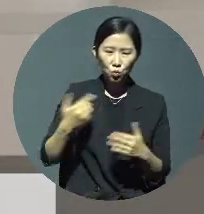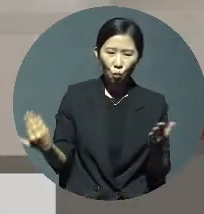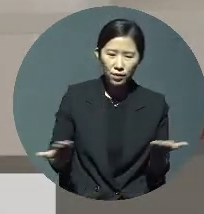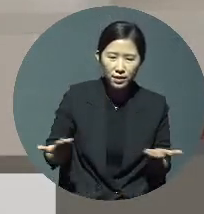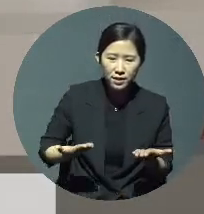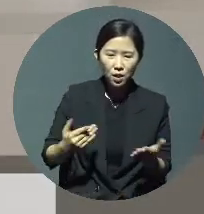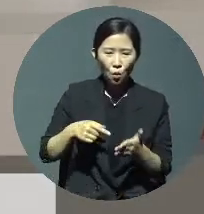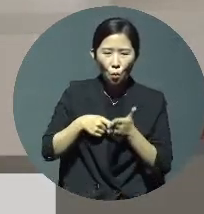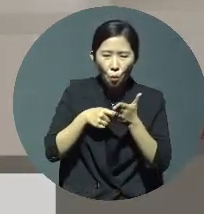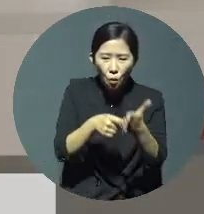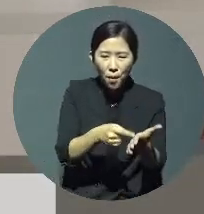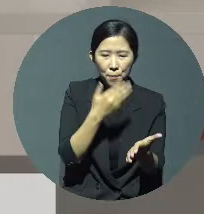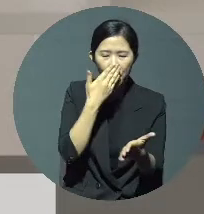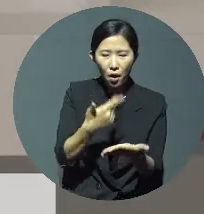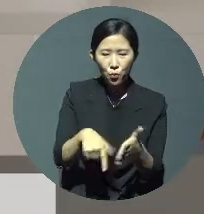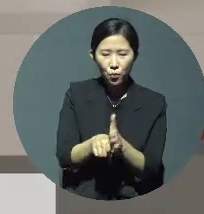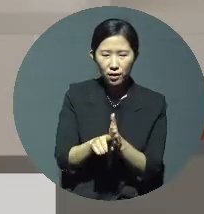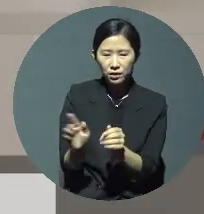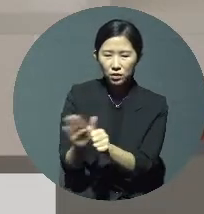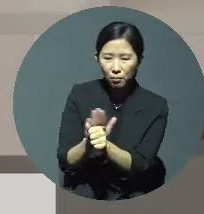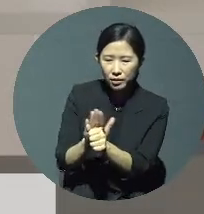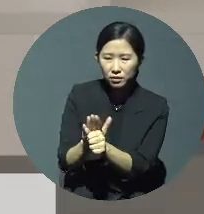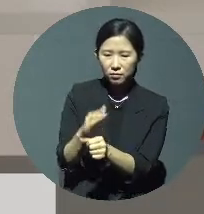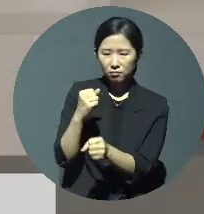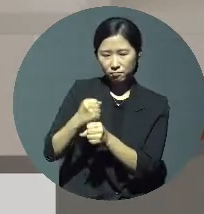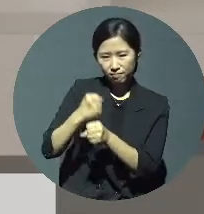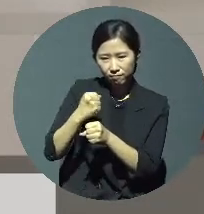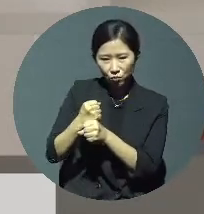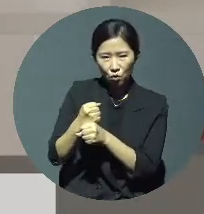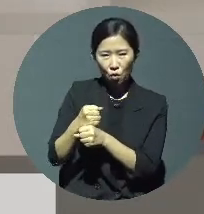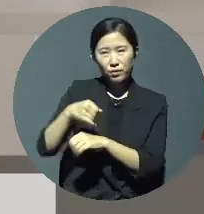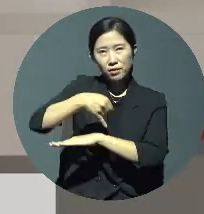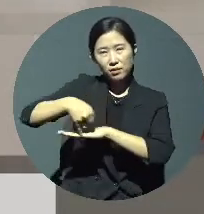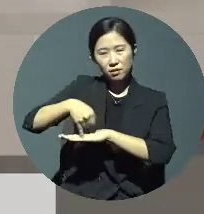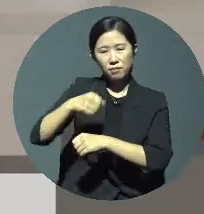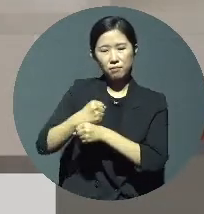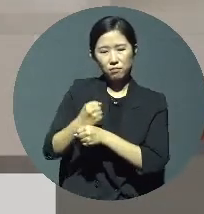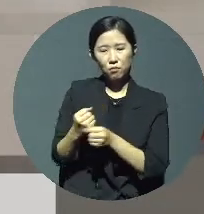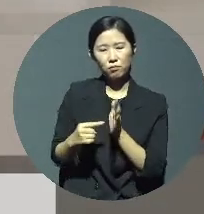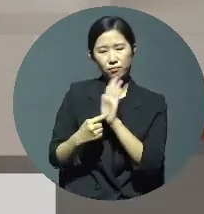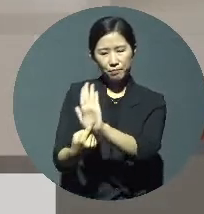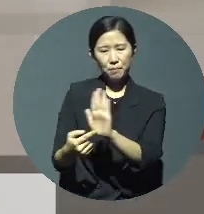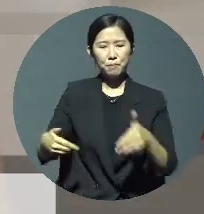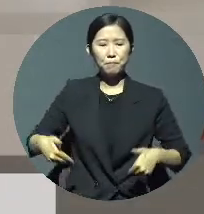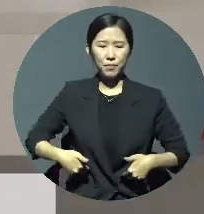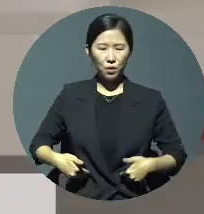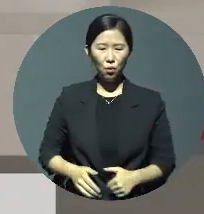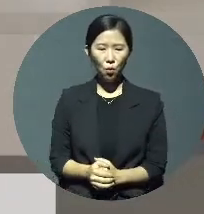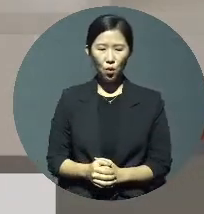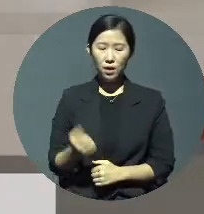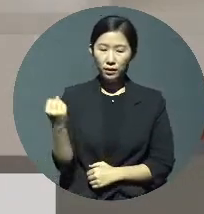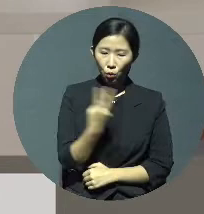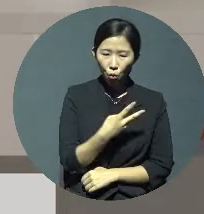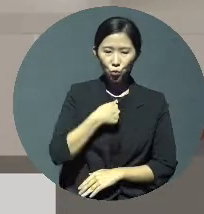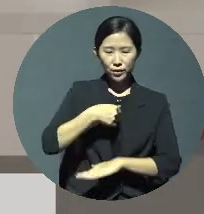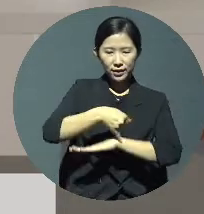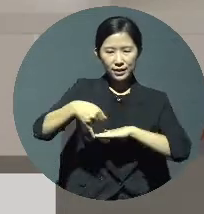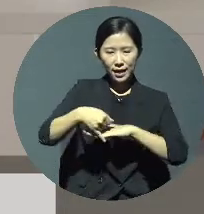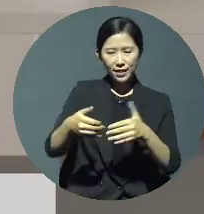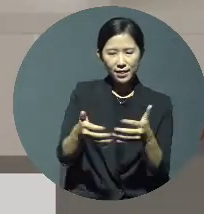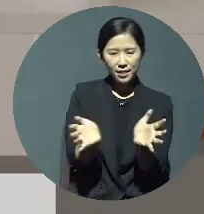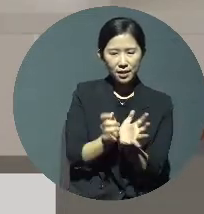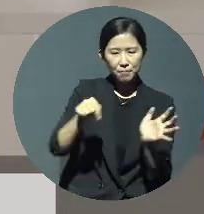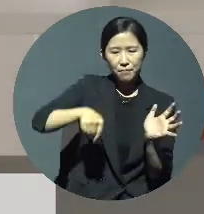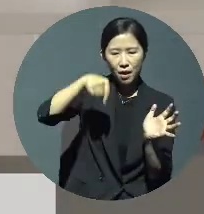well, have great, long-lasting, well-made product, and deliver an exceptional service. And getting somebody like Layer to do all of those